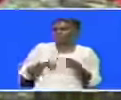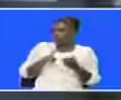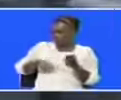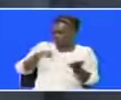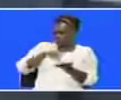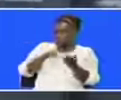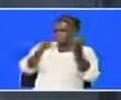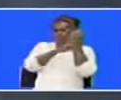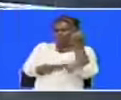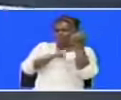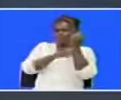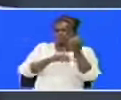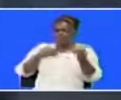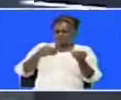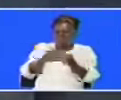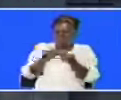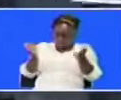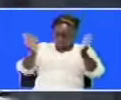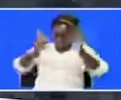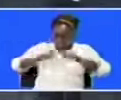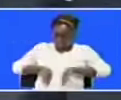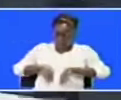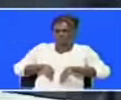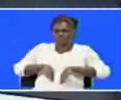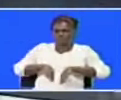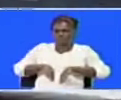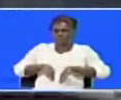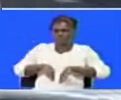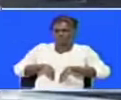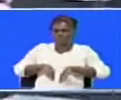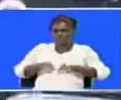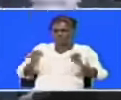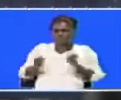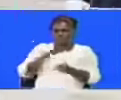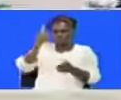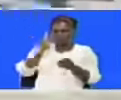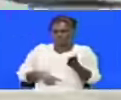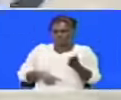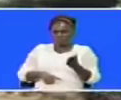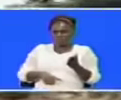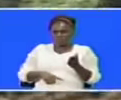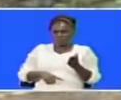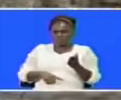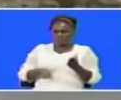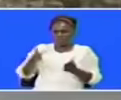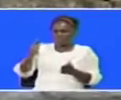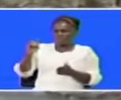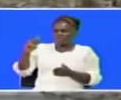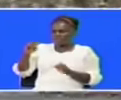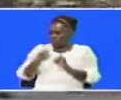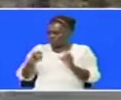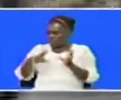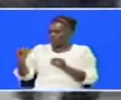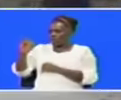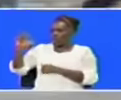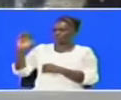the country was almost tipping over the precipice. What followed was chants of don't be vague, go to The Hague, and